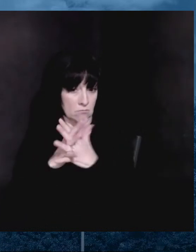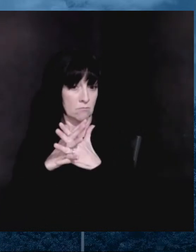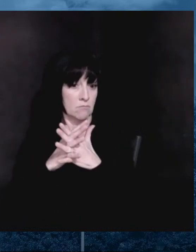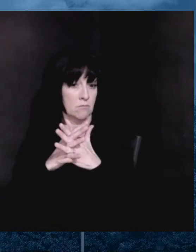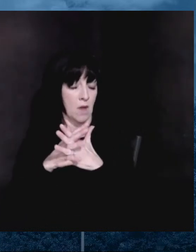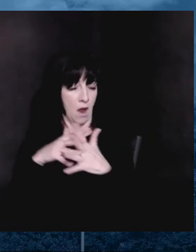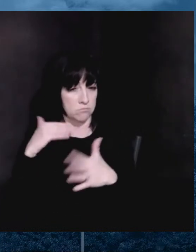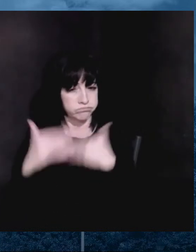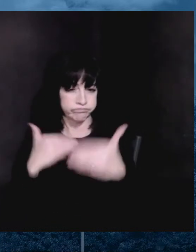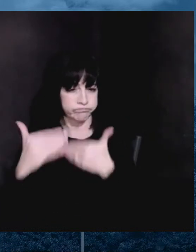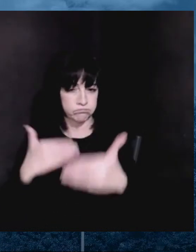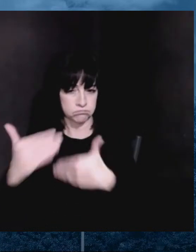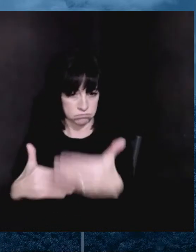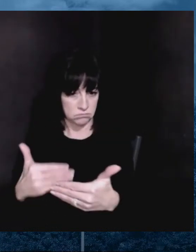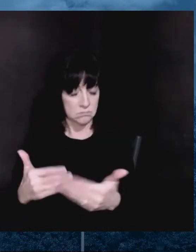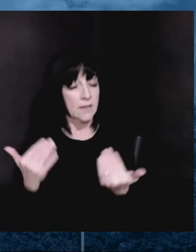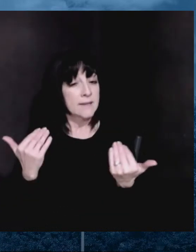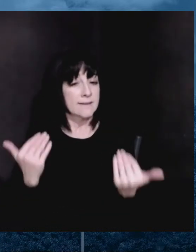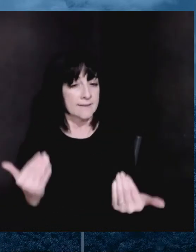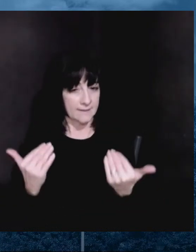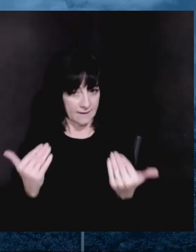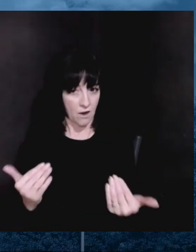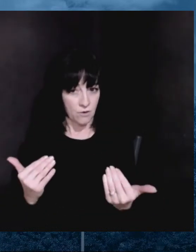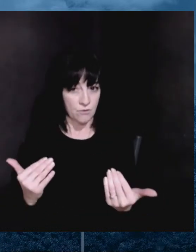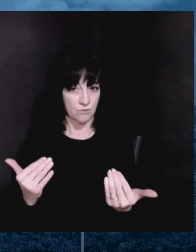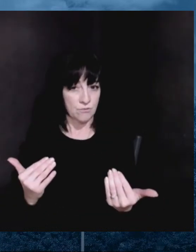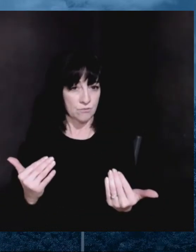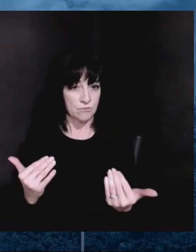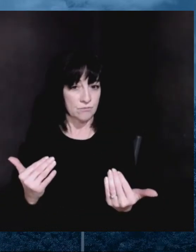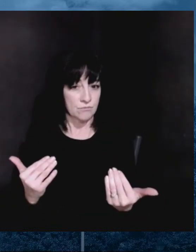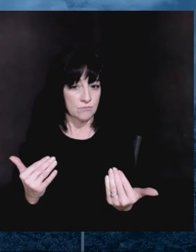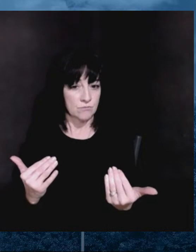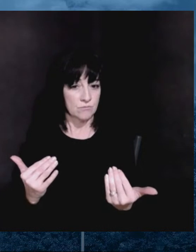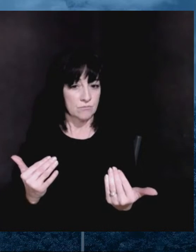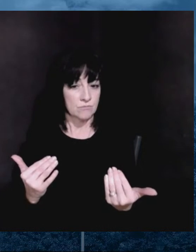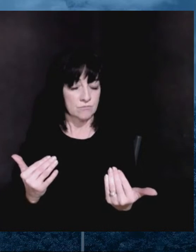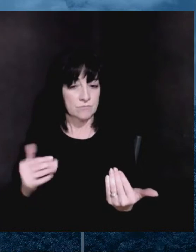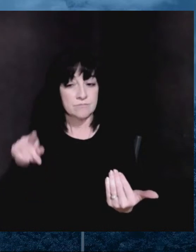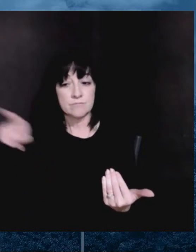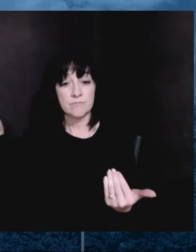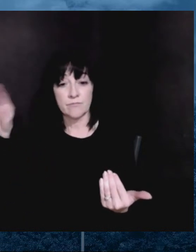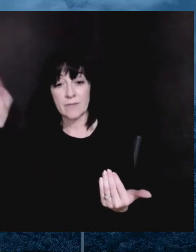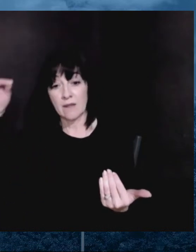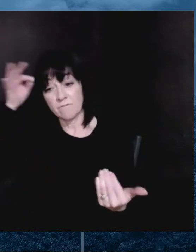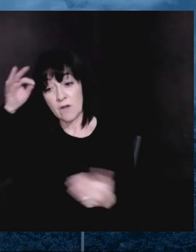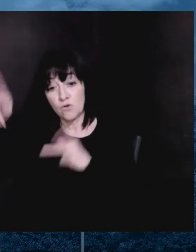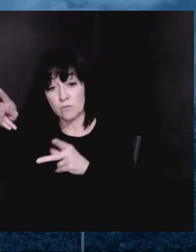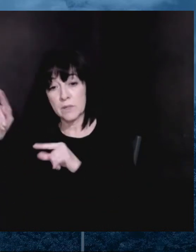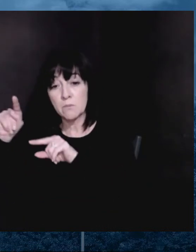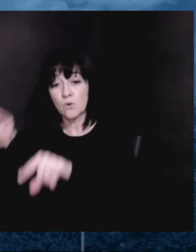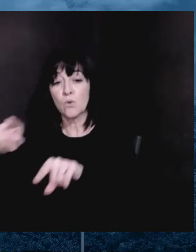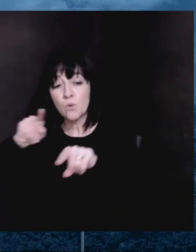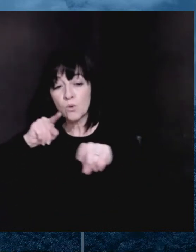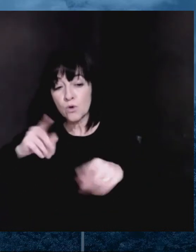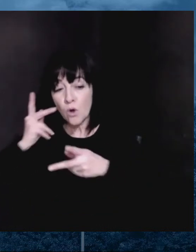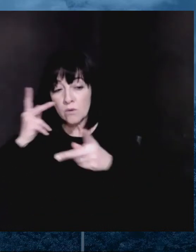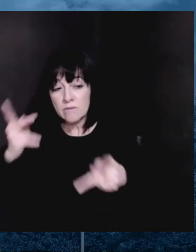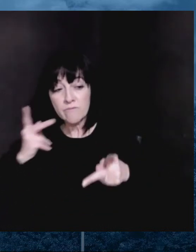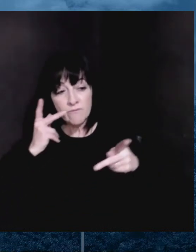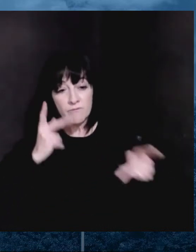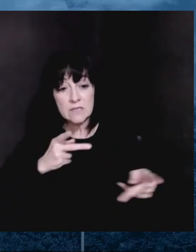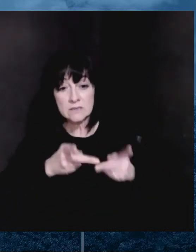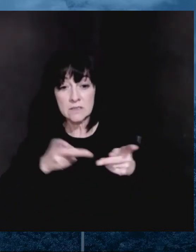activated, and so now they're doing their job to visit the facilities and